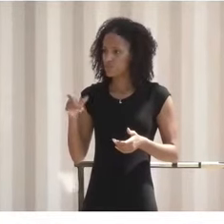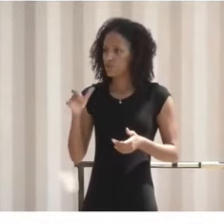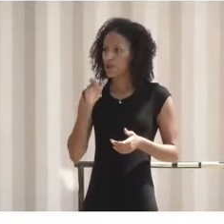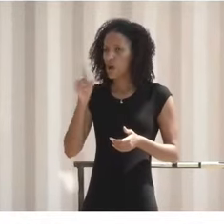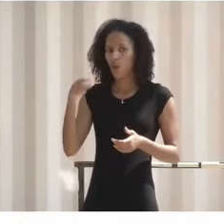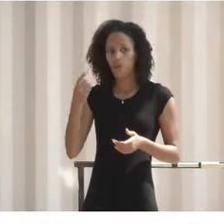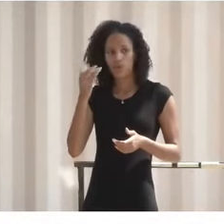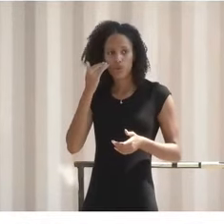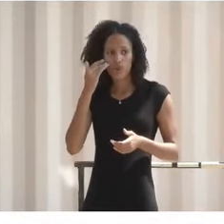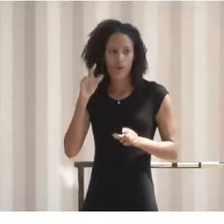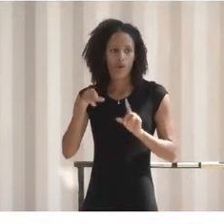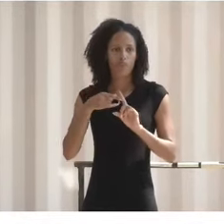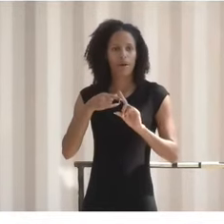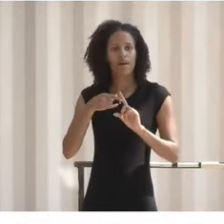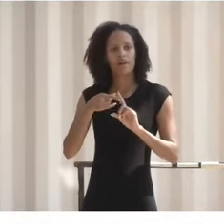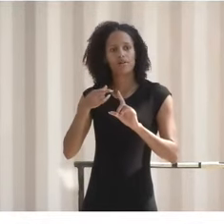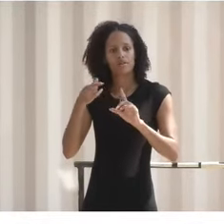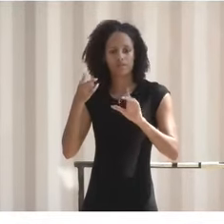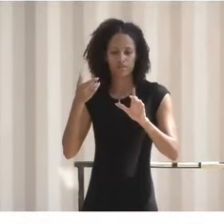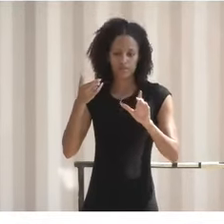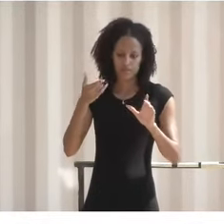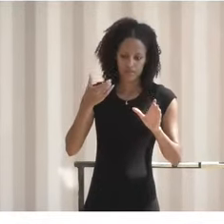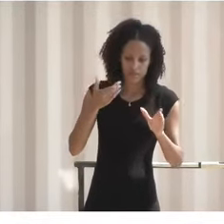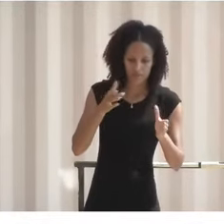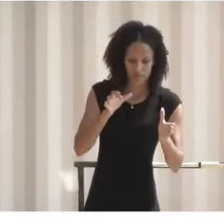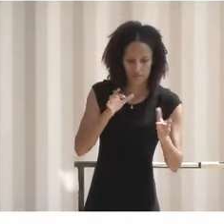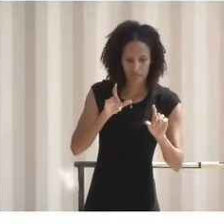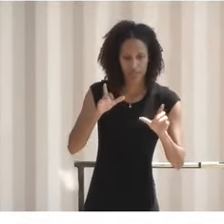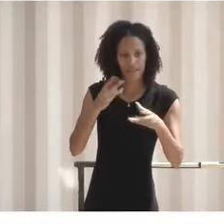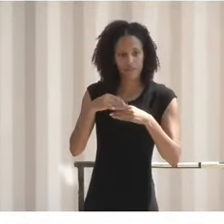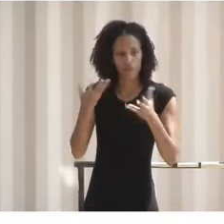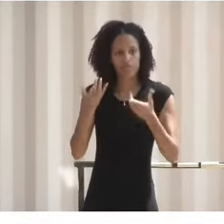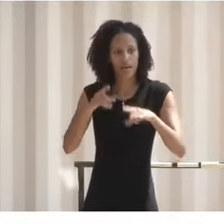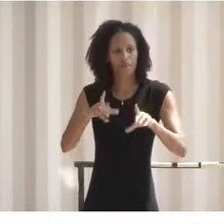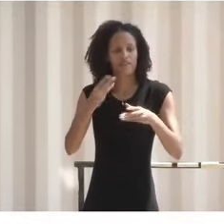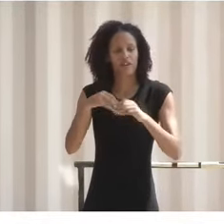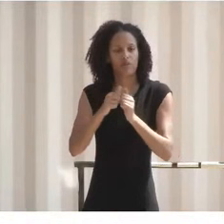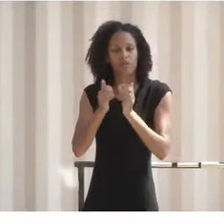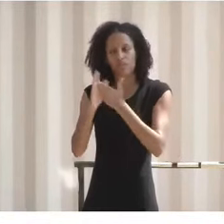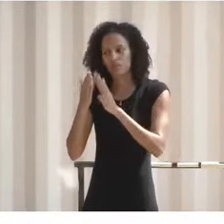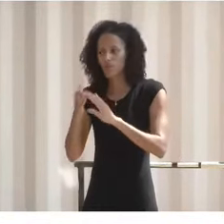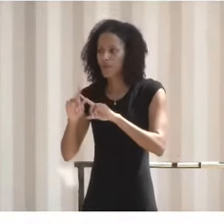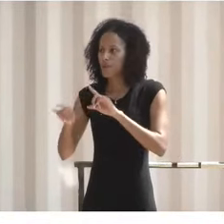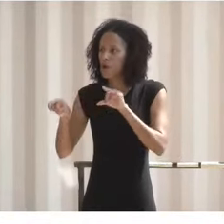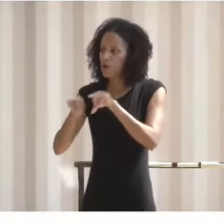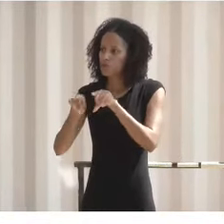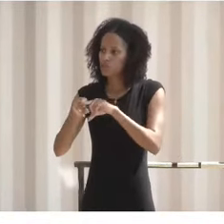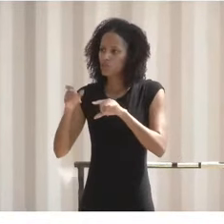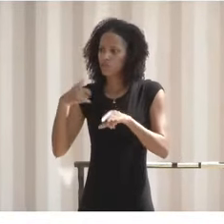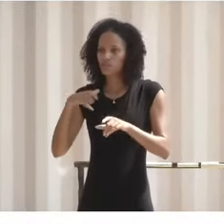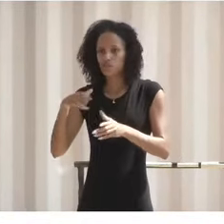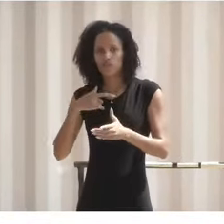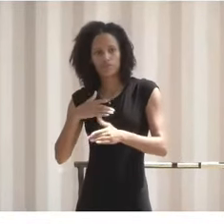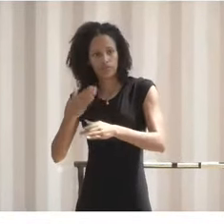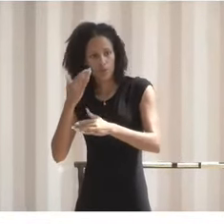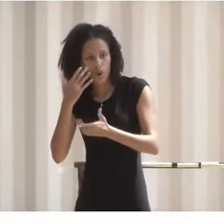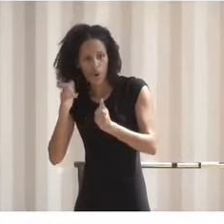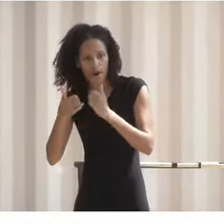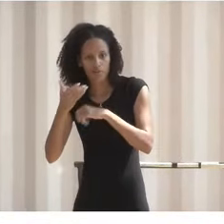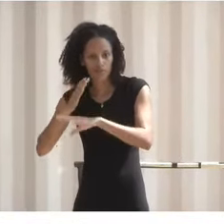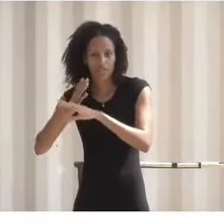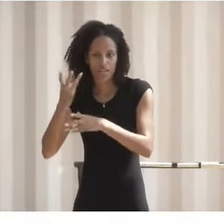bring intervention that are preventative, curative, but you also have to start thinking about preventative interventions for these